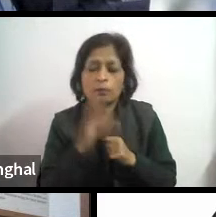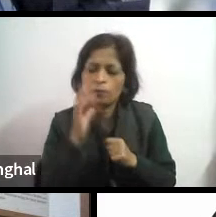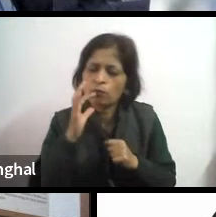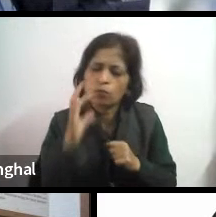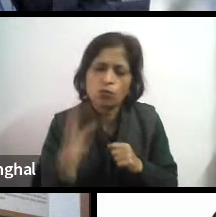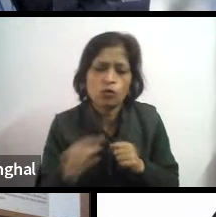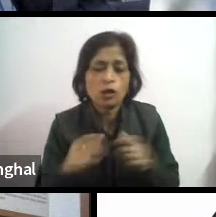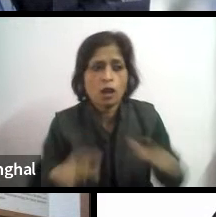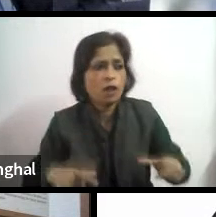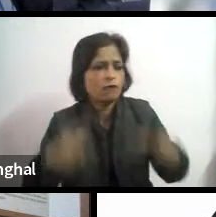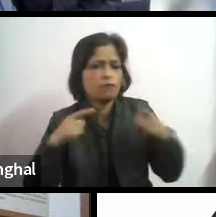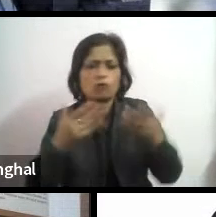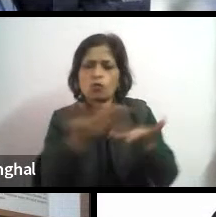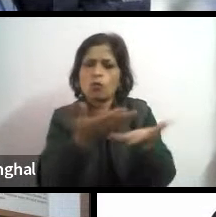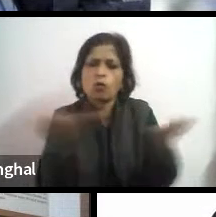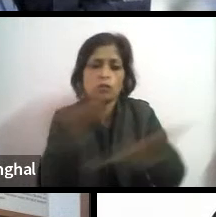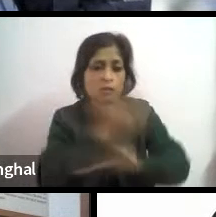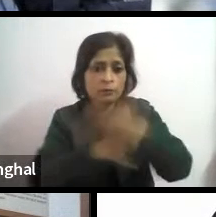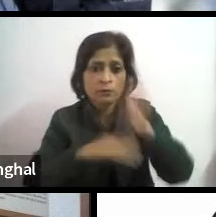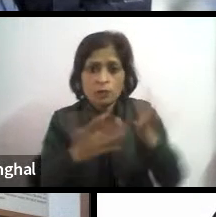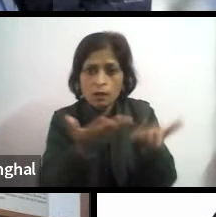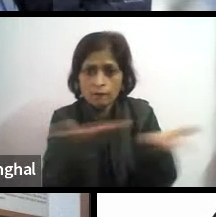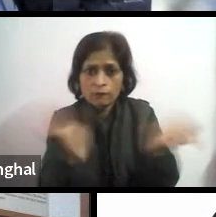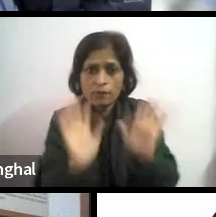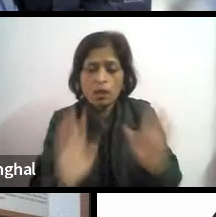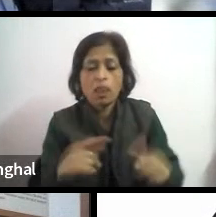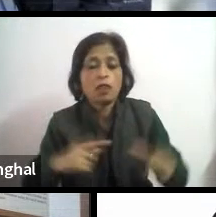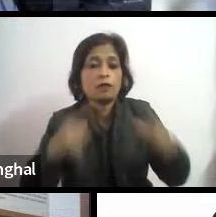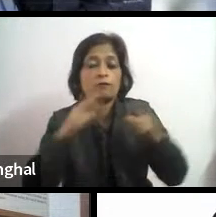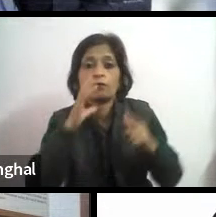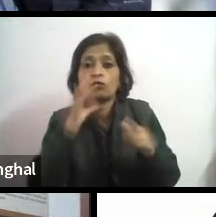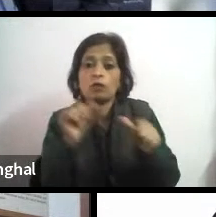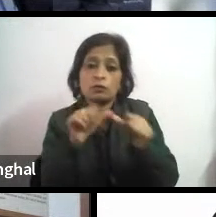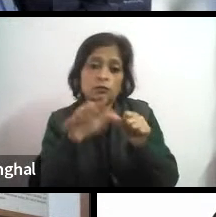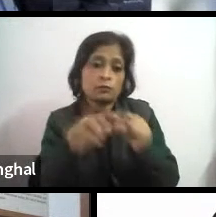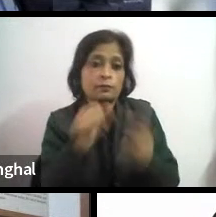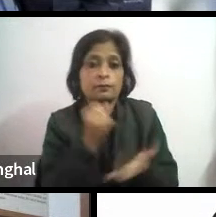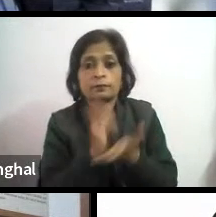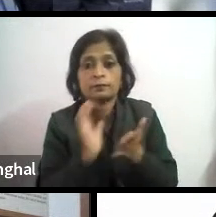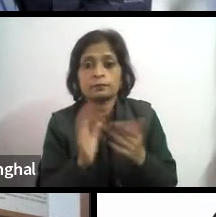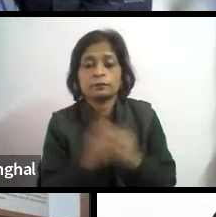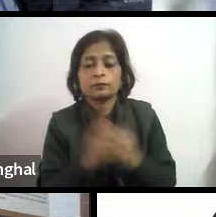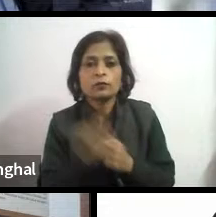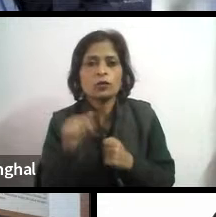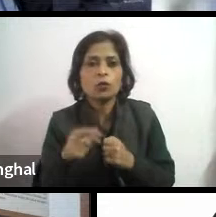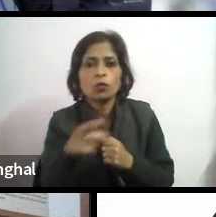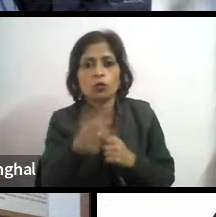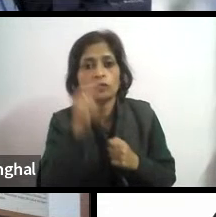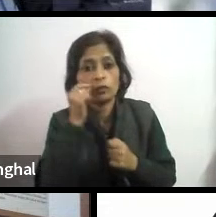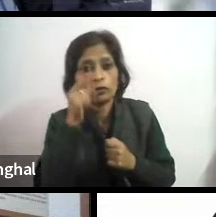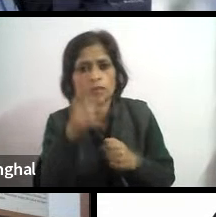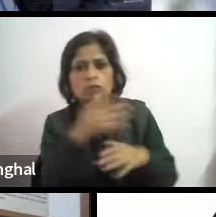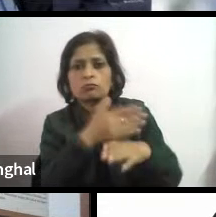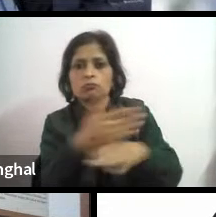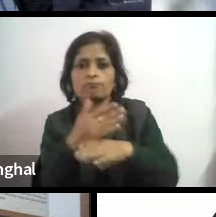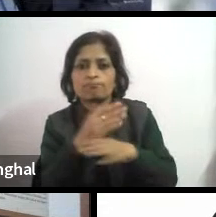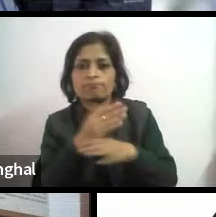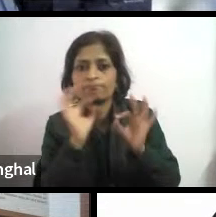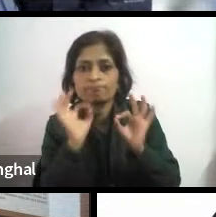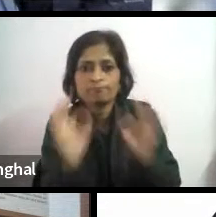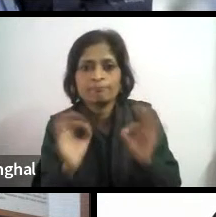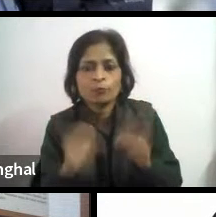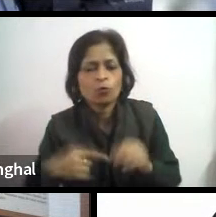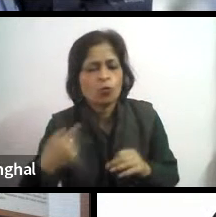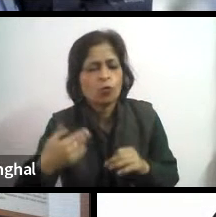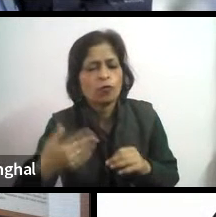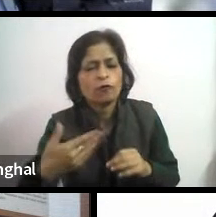in the lives of persons with disability. And so you're sharing, it's always pleasure